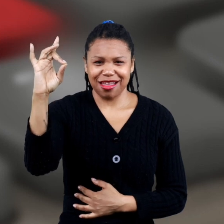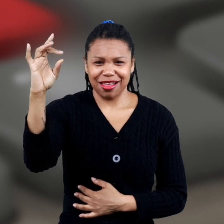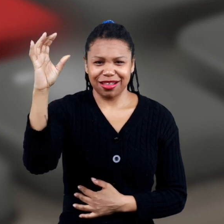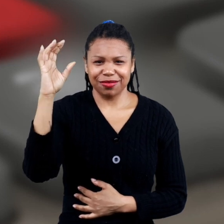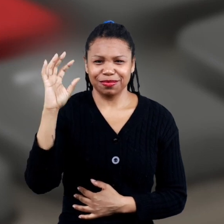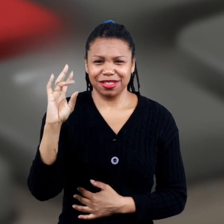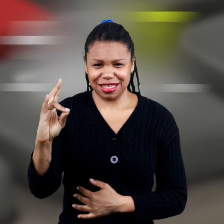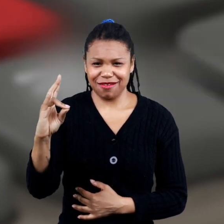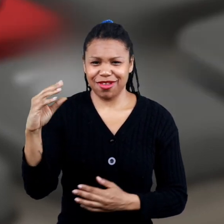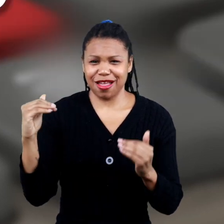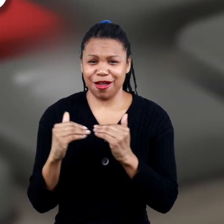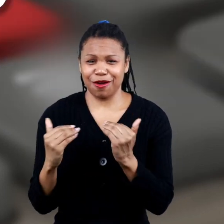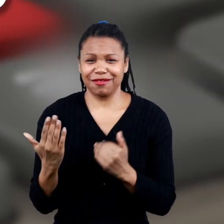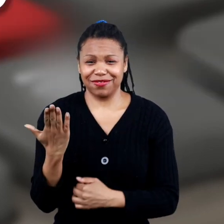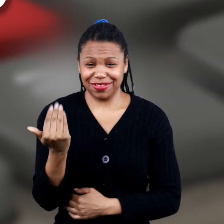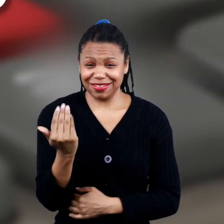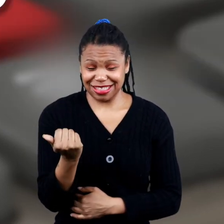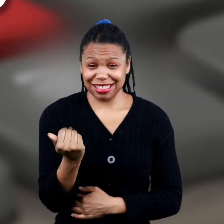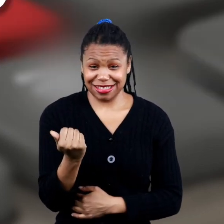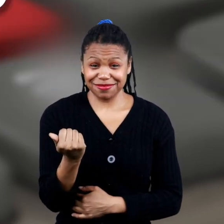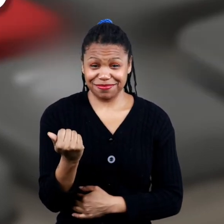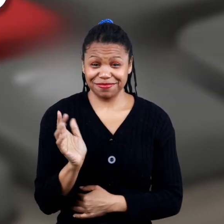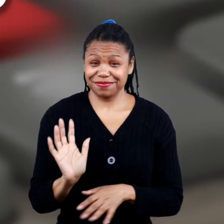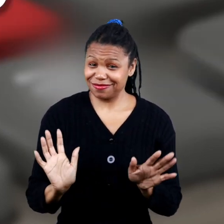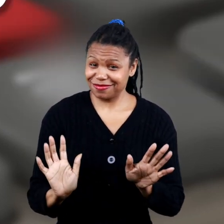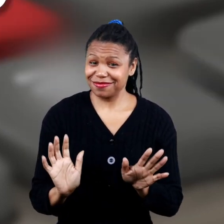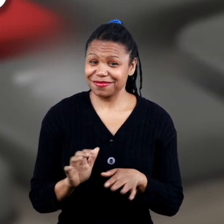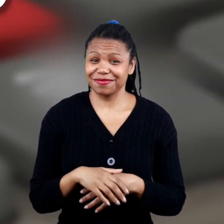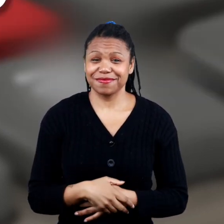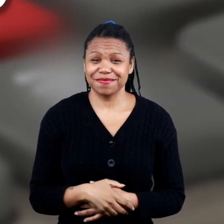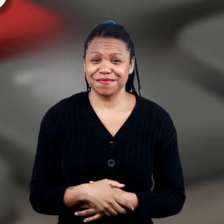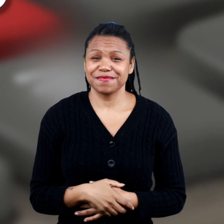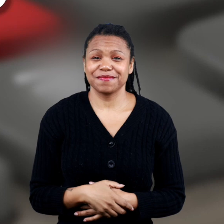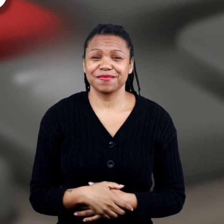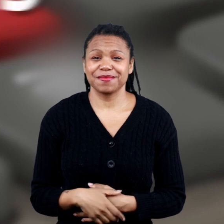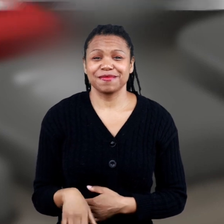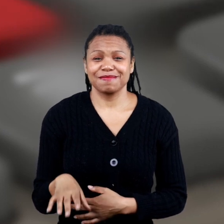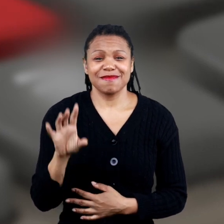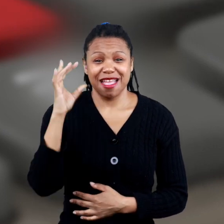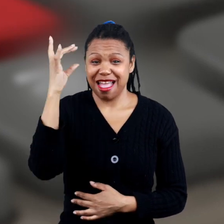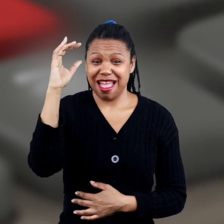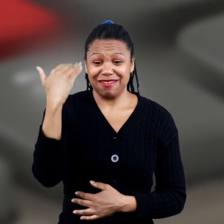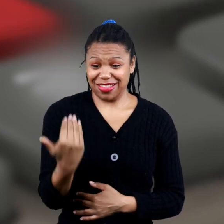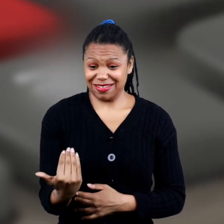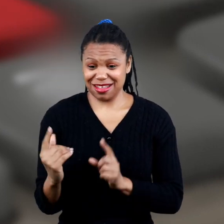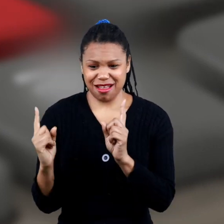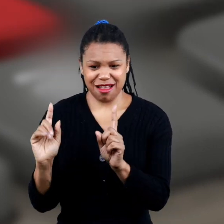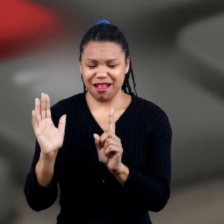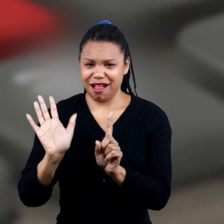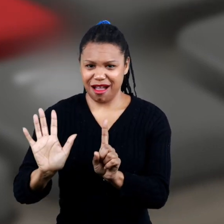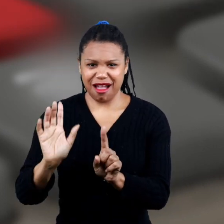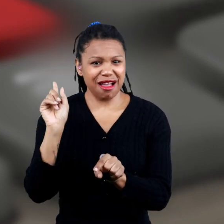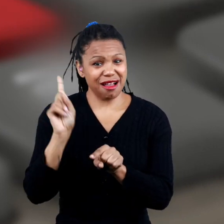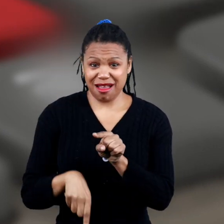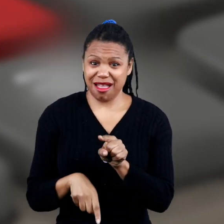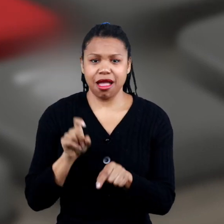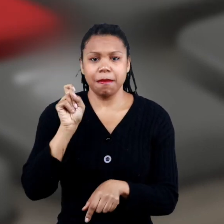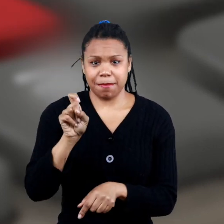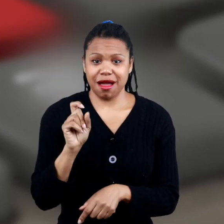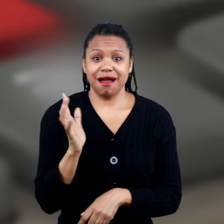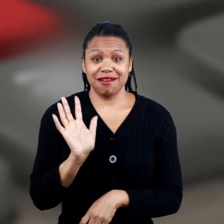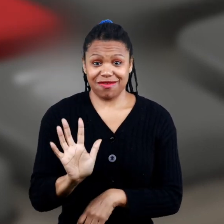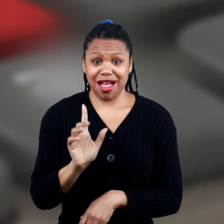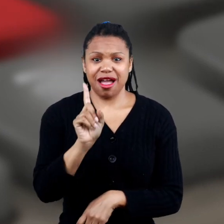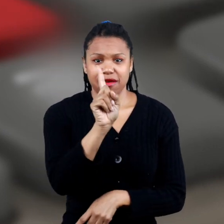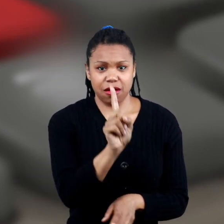in the ones column. The sum of eight and seven is fifteen. And since you can't write fifteen in that column,